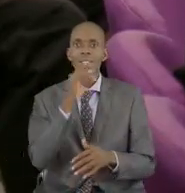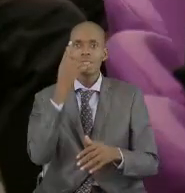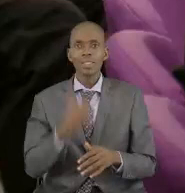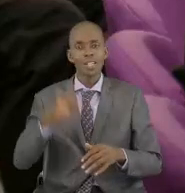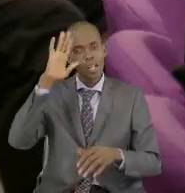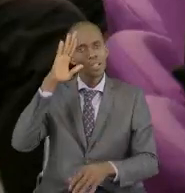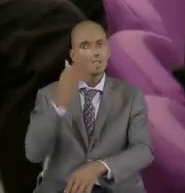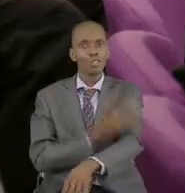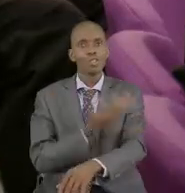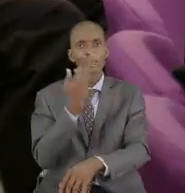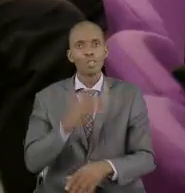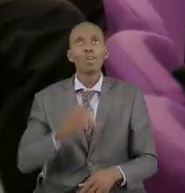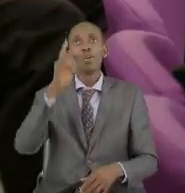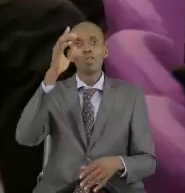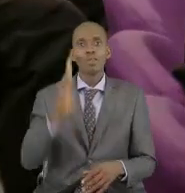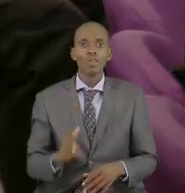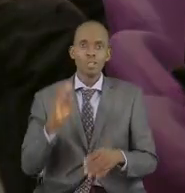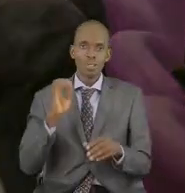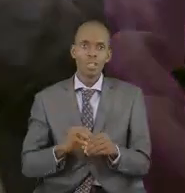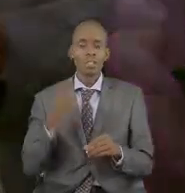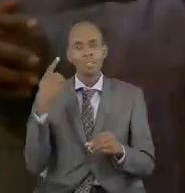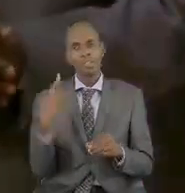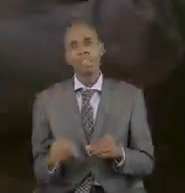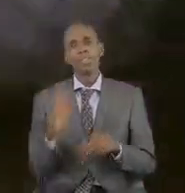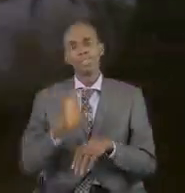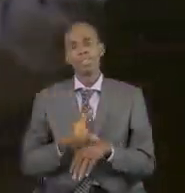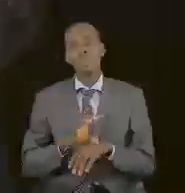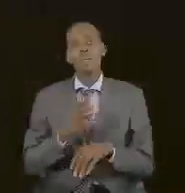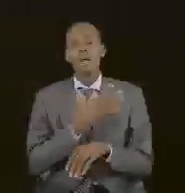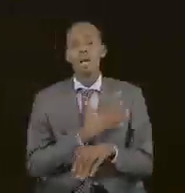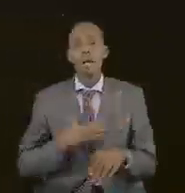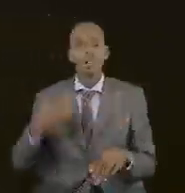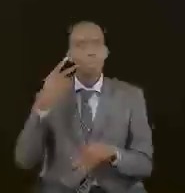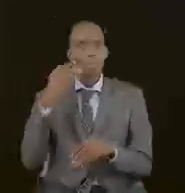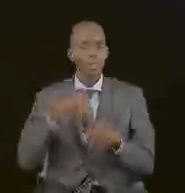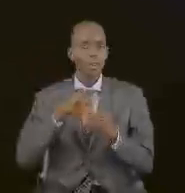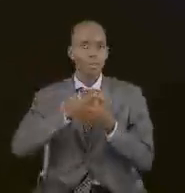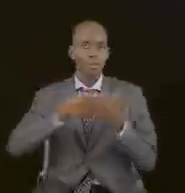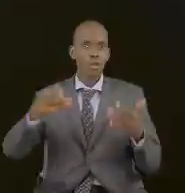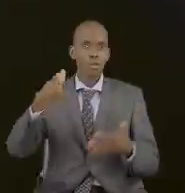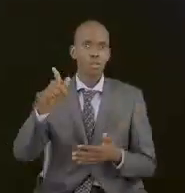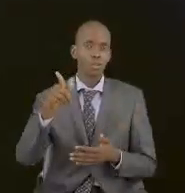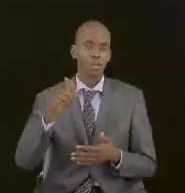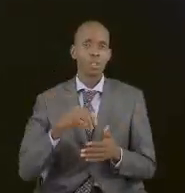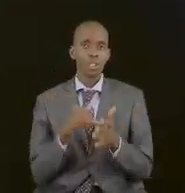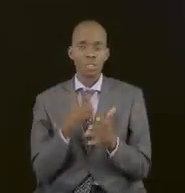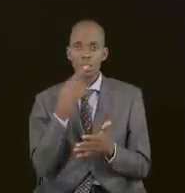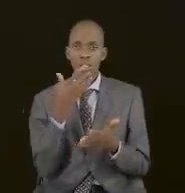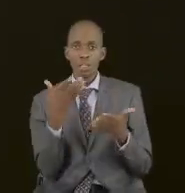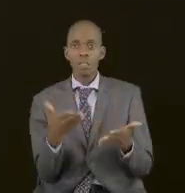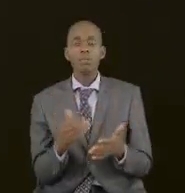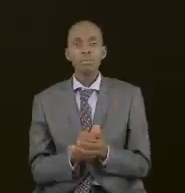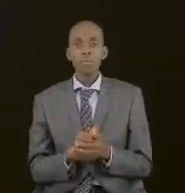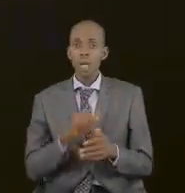God in the synagogue. And we're told in verse 21, he tells us about this same